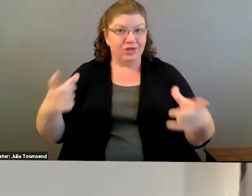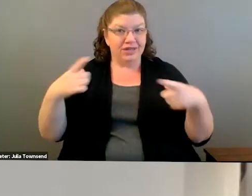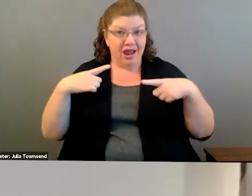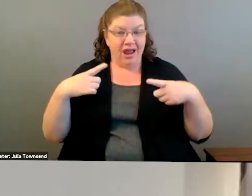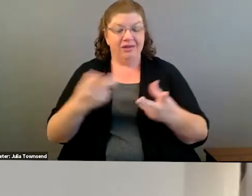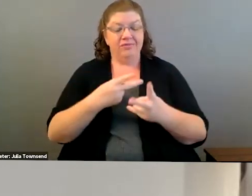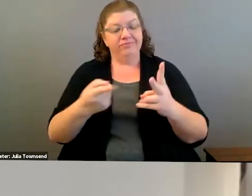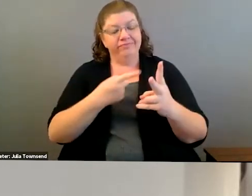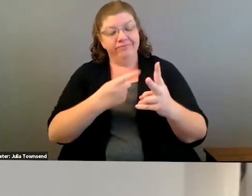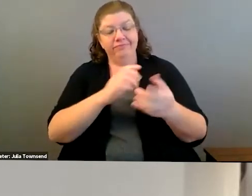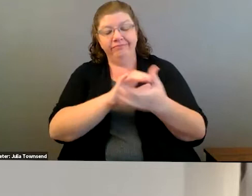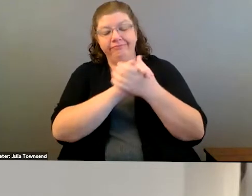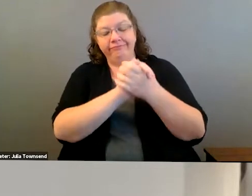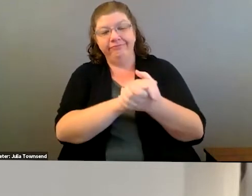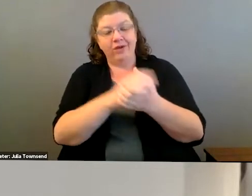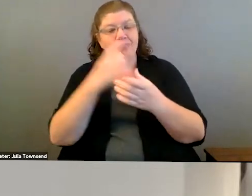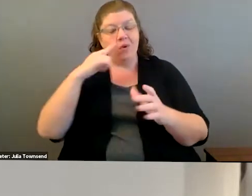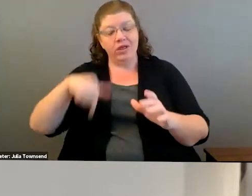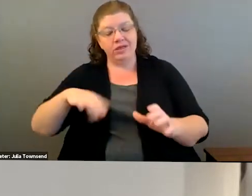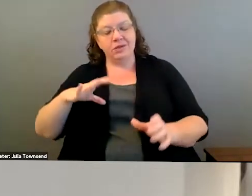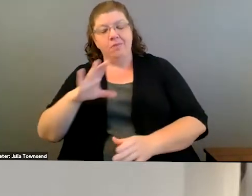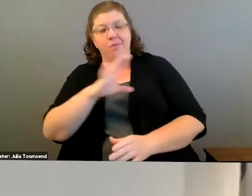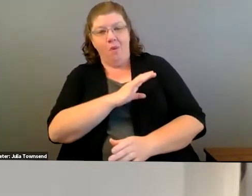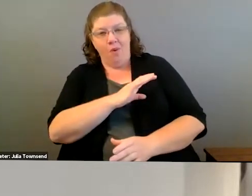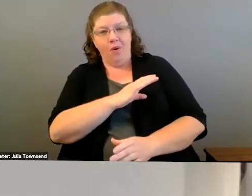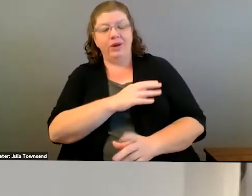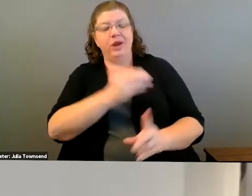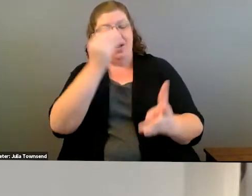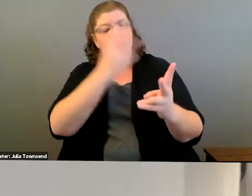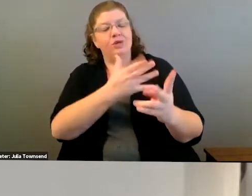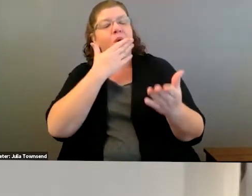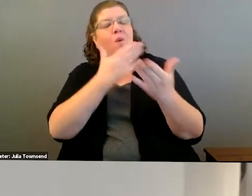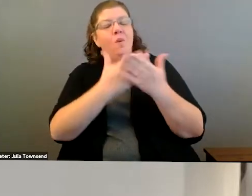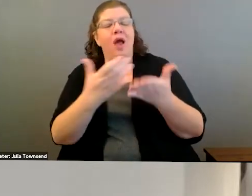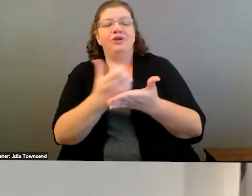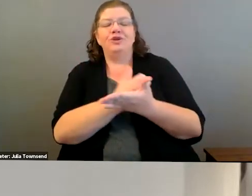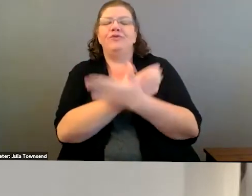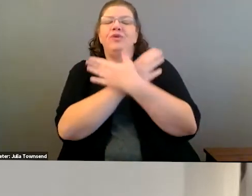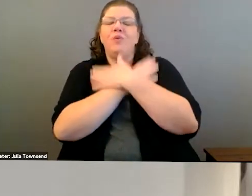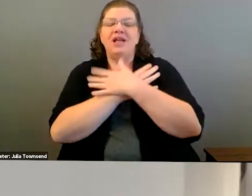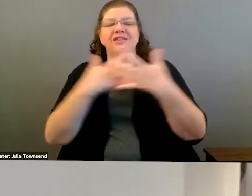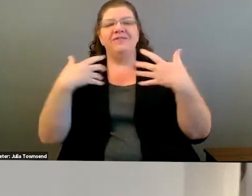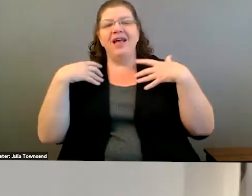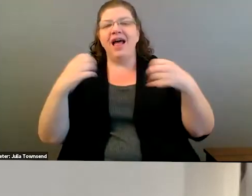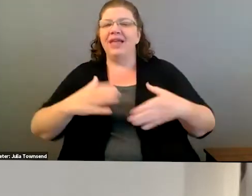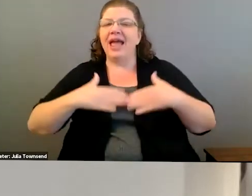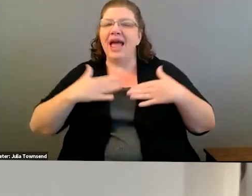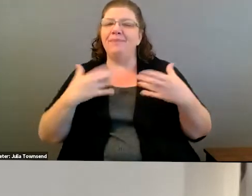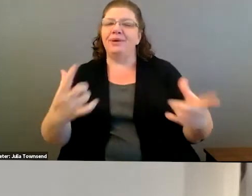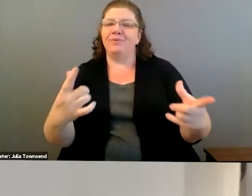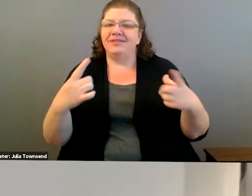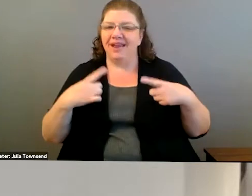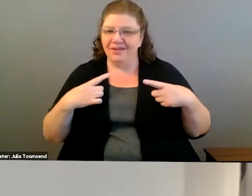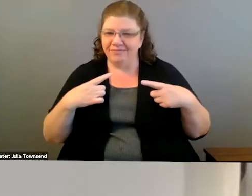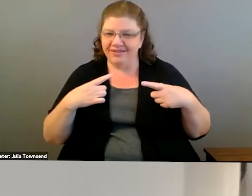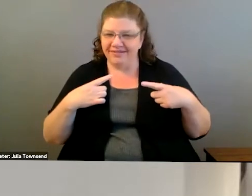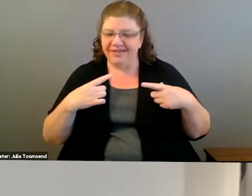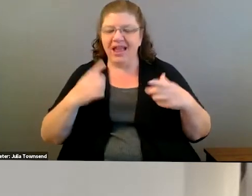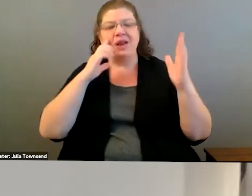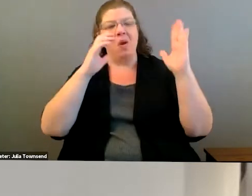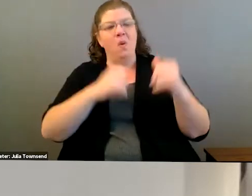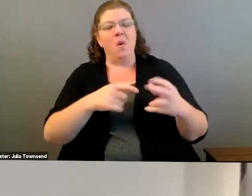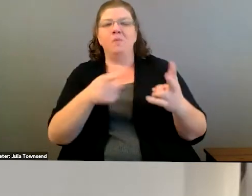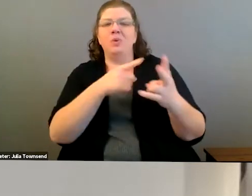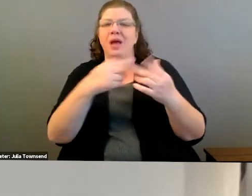and Romulo, on behalf of this board, I wish you a well-deserved, restful, healthy, and happy retirement. And I also hope you have lots